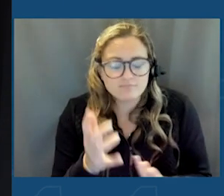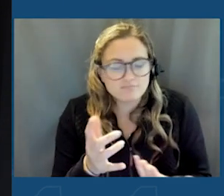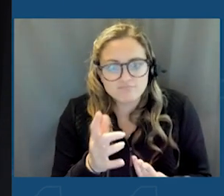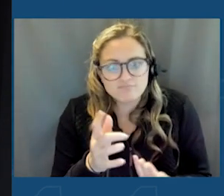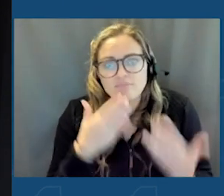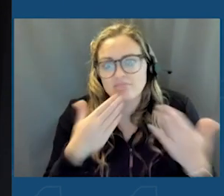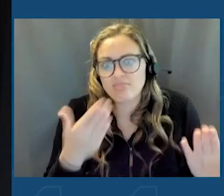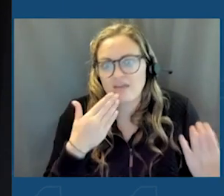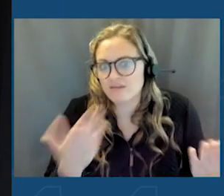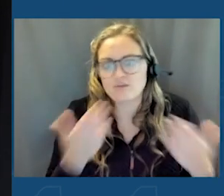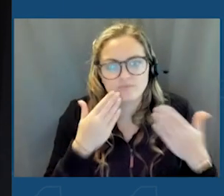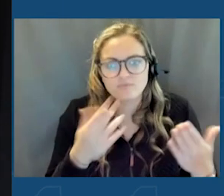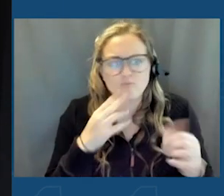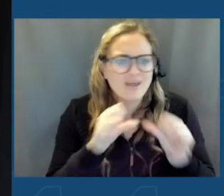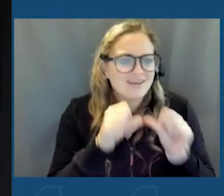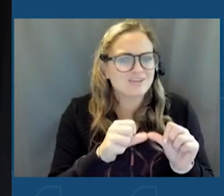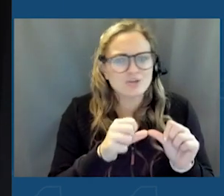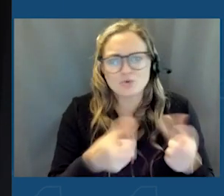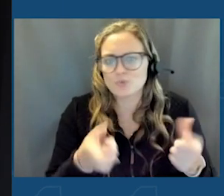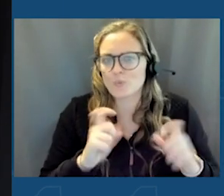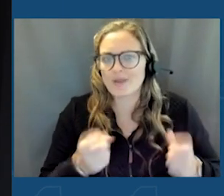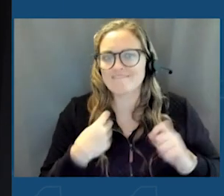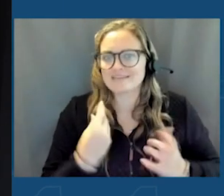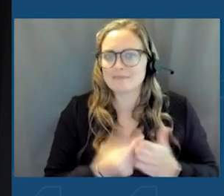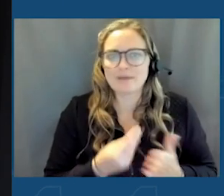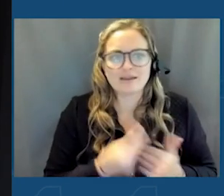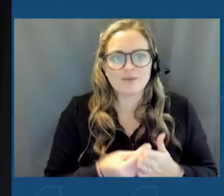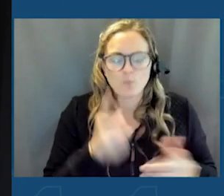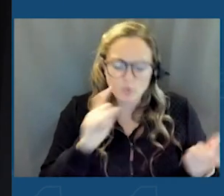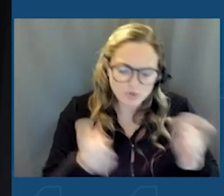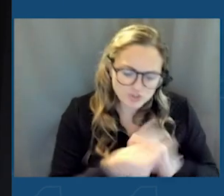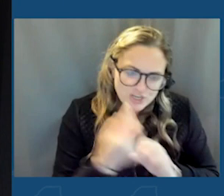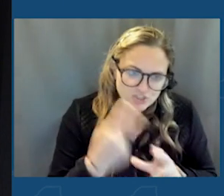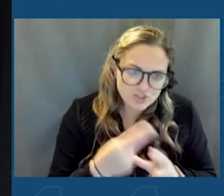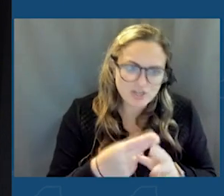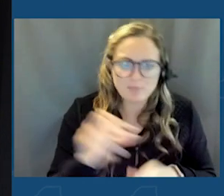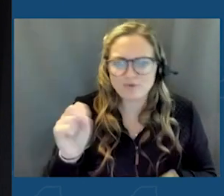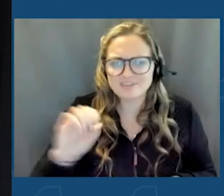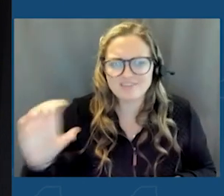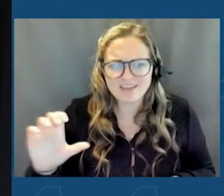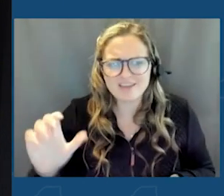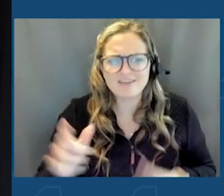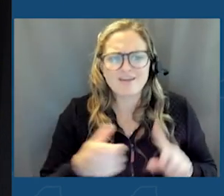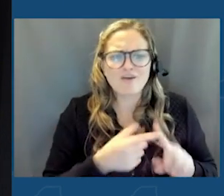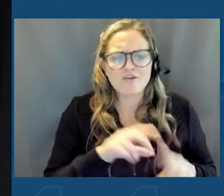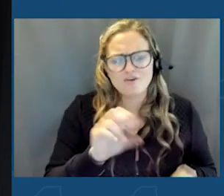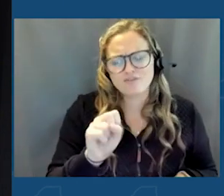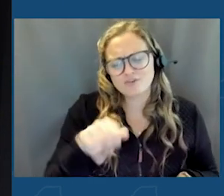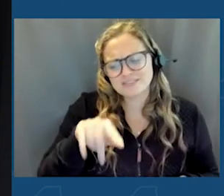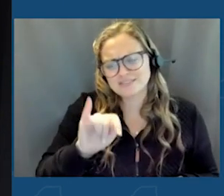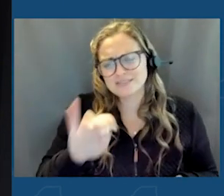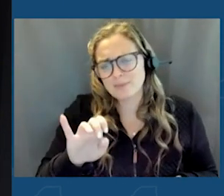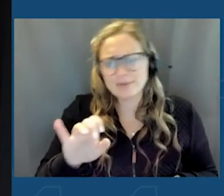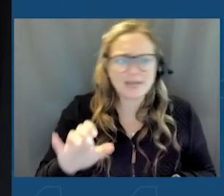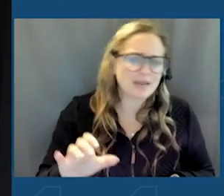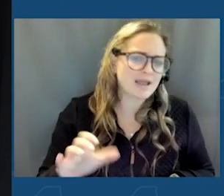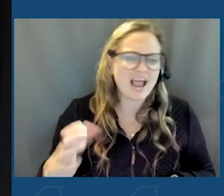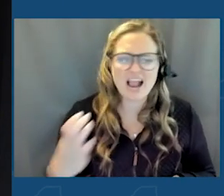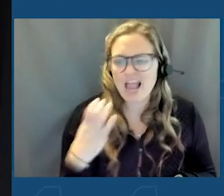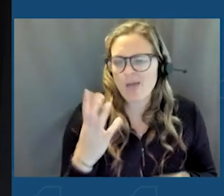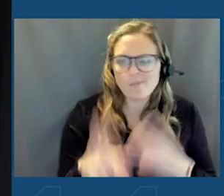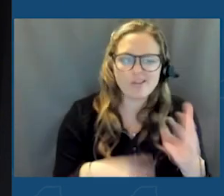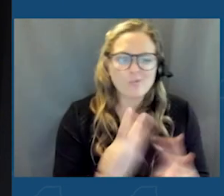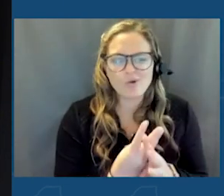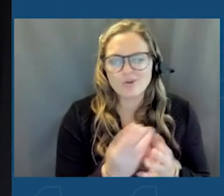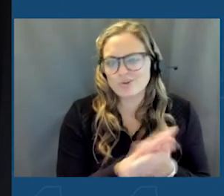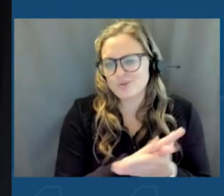keep sending that money. We're going to change the name of Suffolk County from the septic capital of the world to Clean